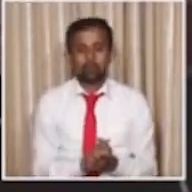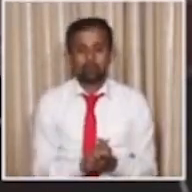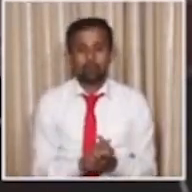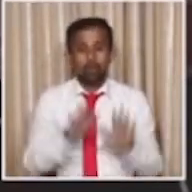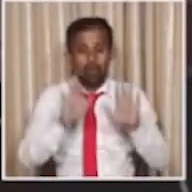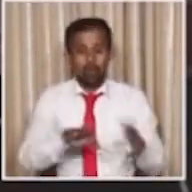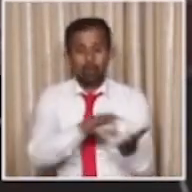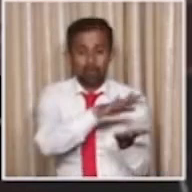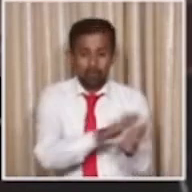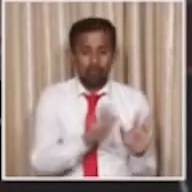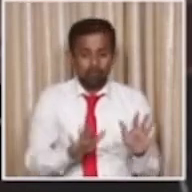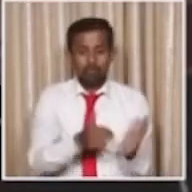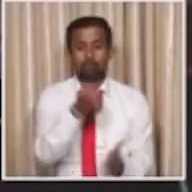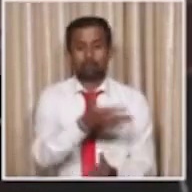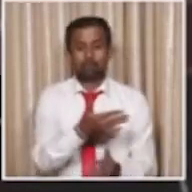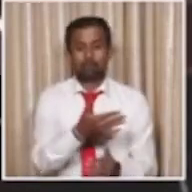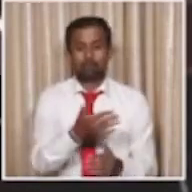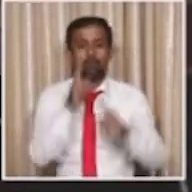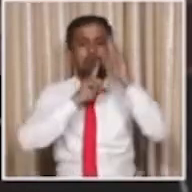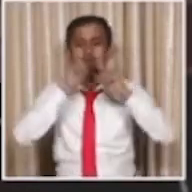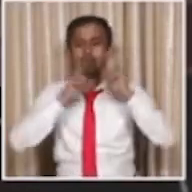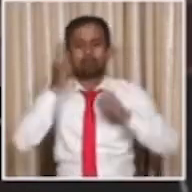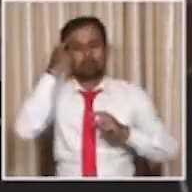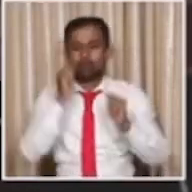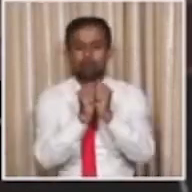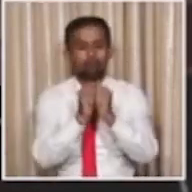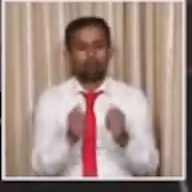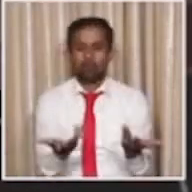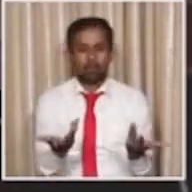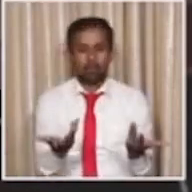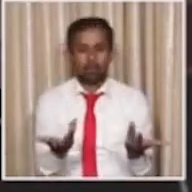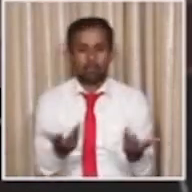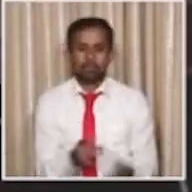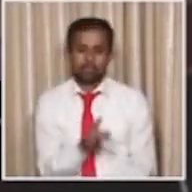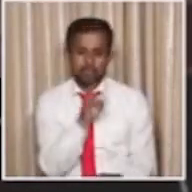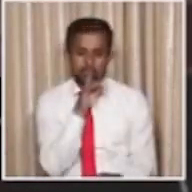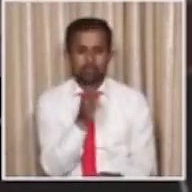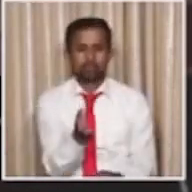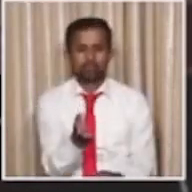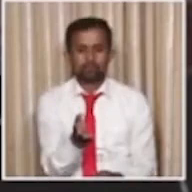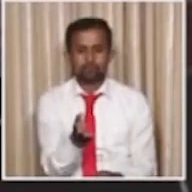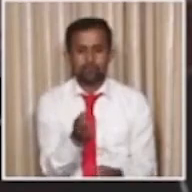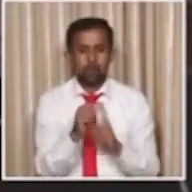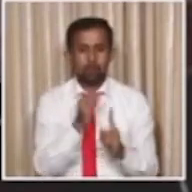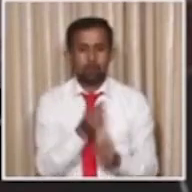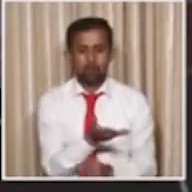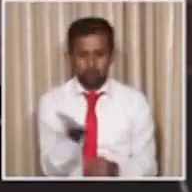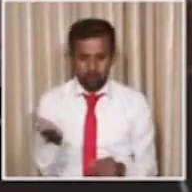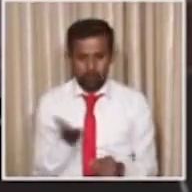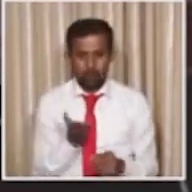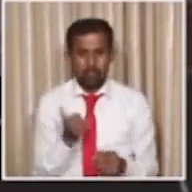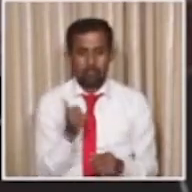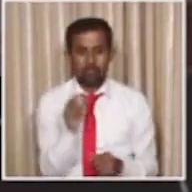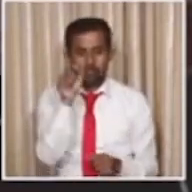what people thought, not what people said. It is such a shame that in this parliament some people are talking about